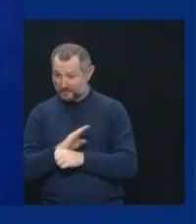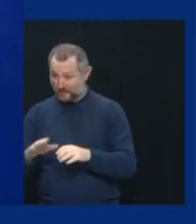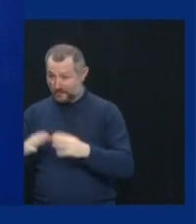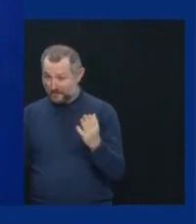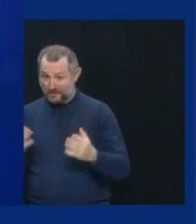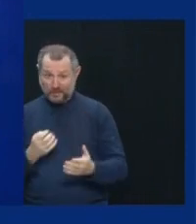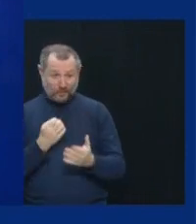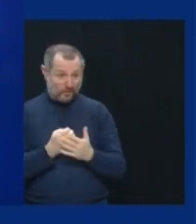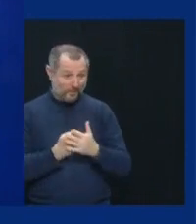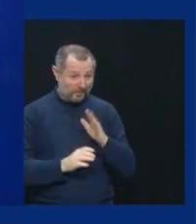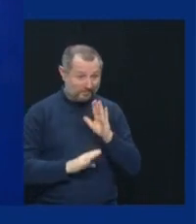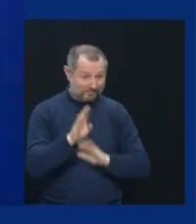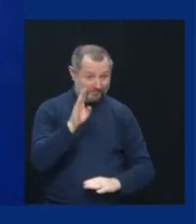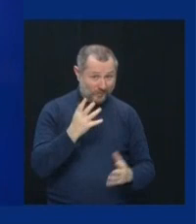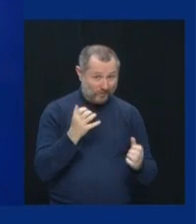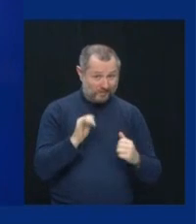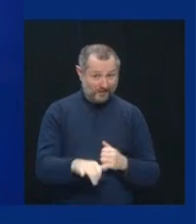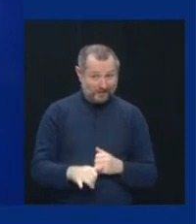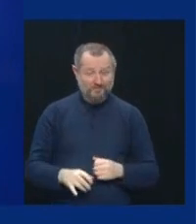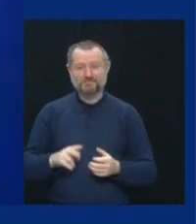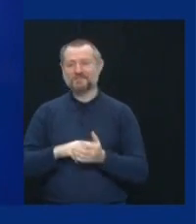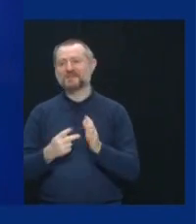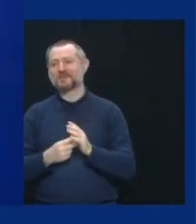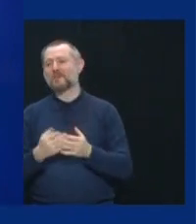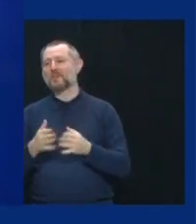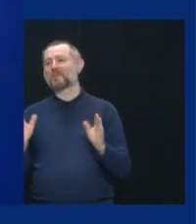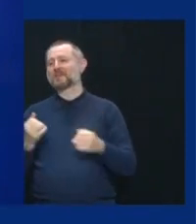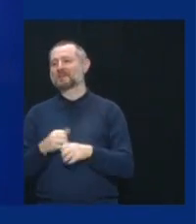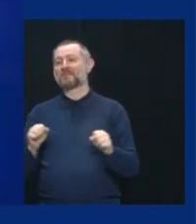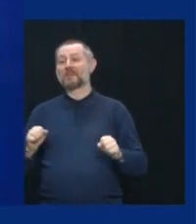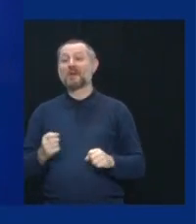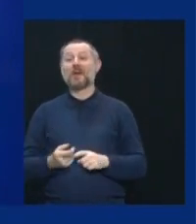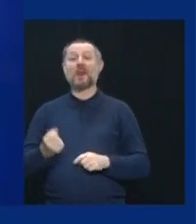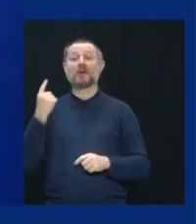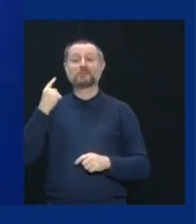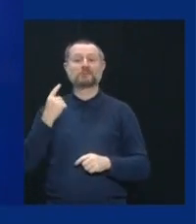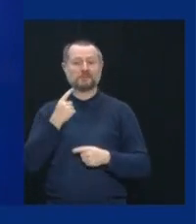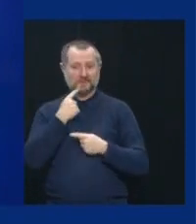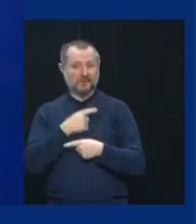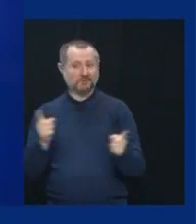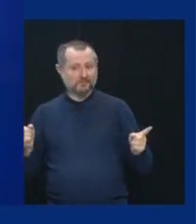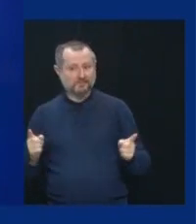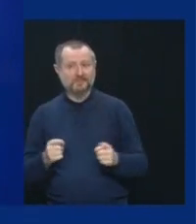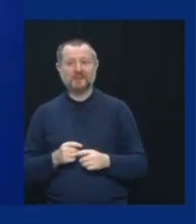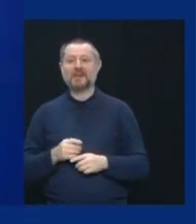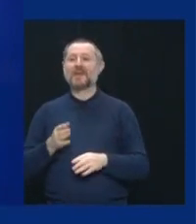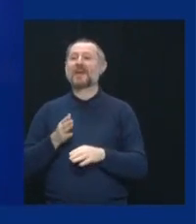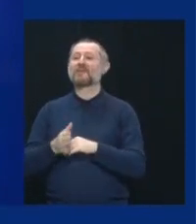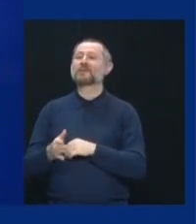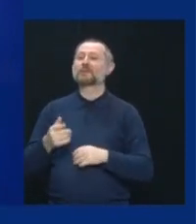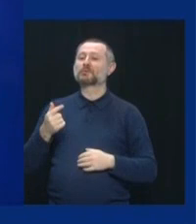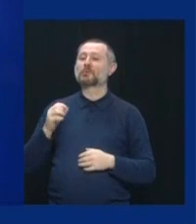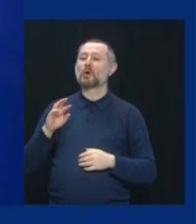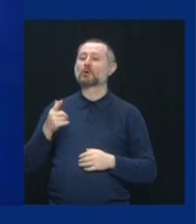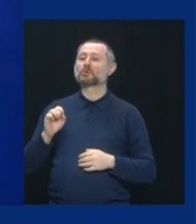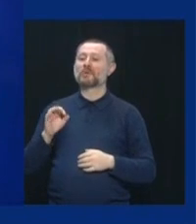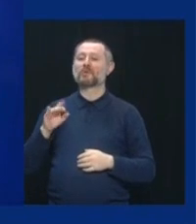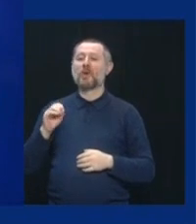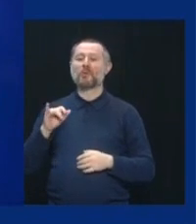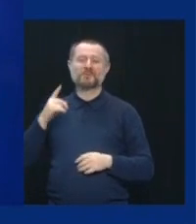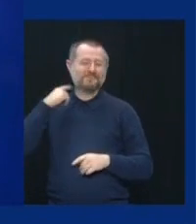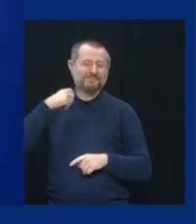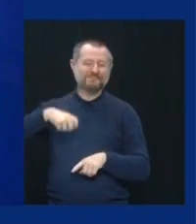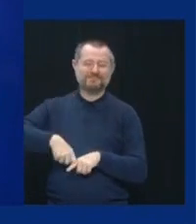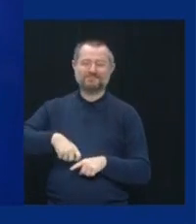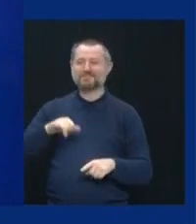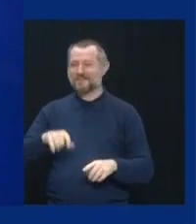public safety. We mandated last year, after the George Floyd killing, every locality